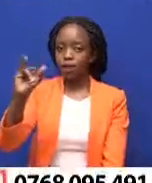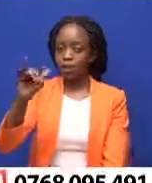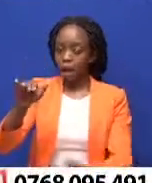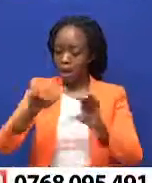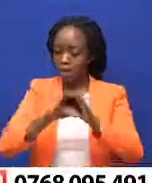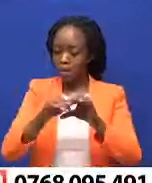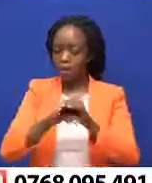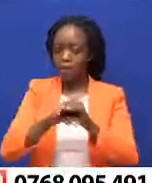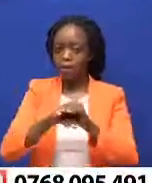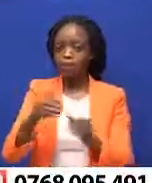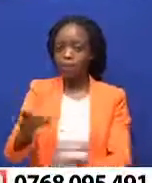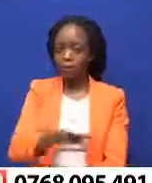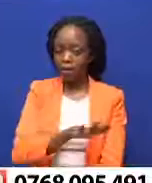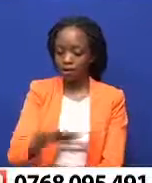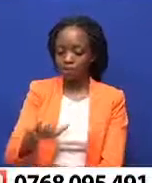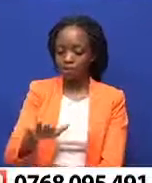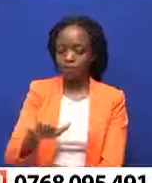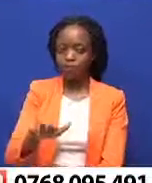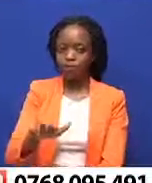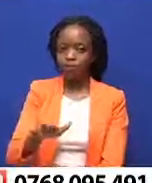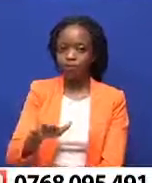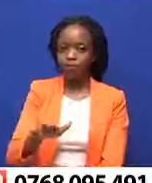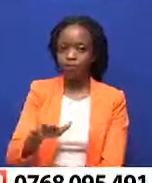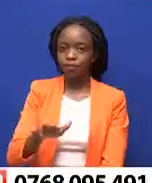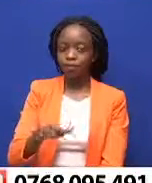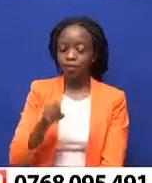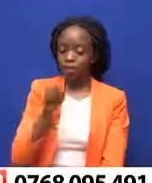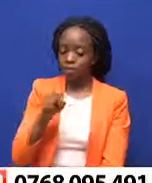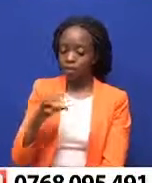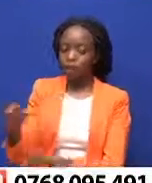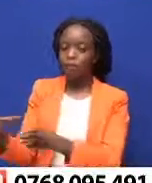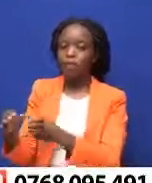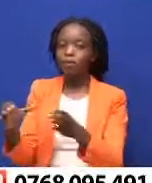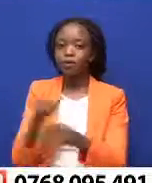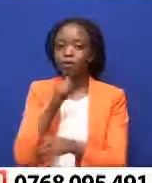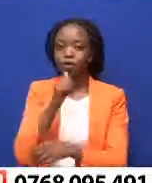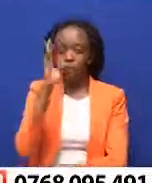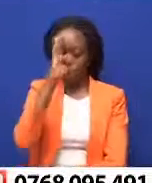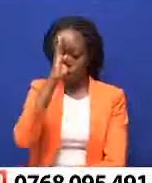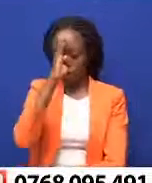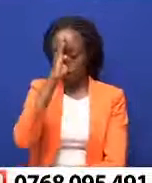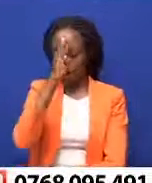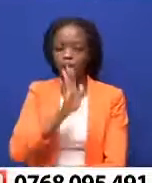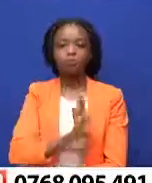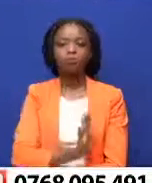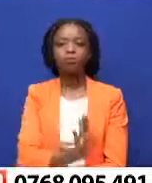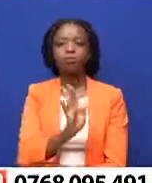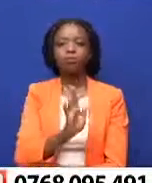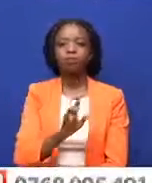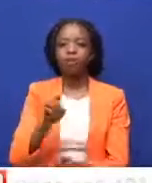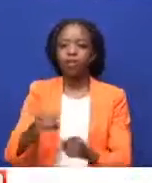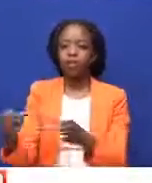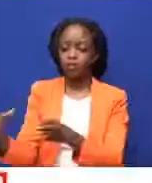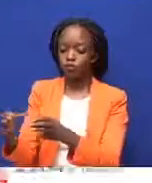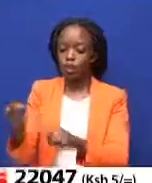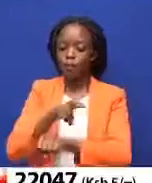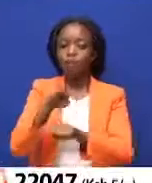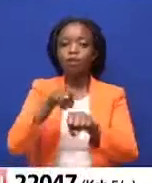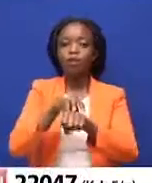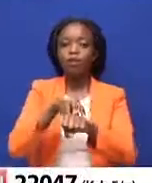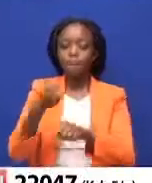of Tongareni, which is in Trans Nzoia County. This party is not a Bungoma affair. This party is a national